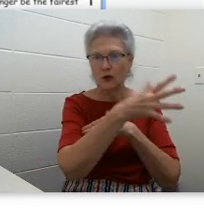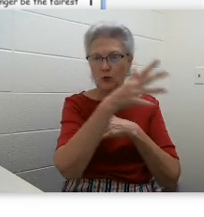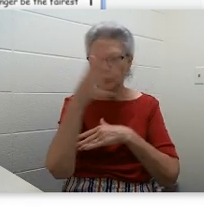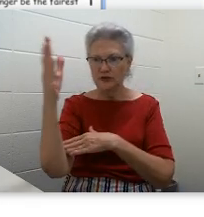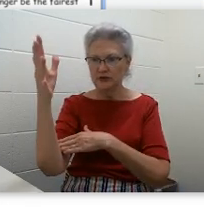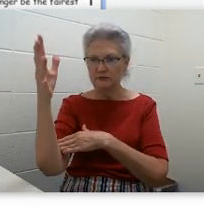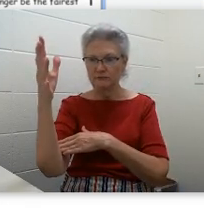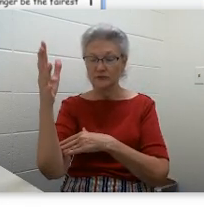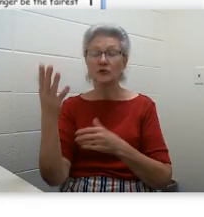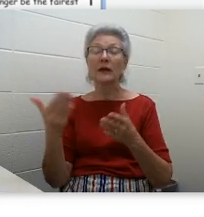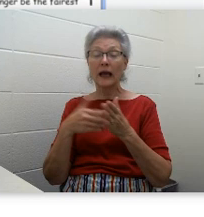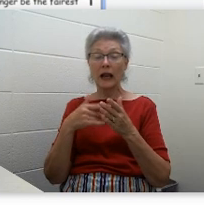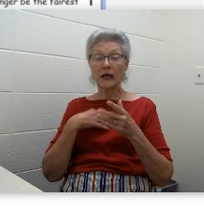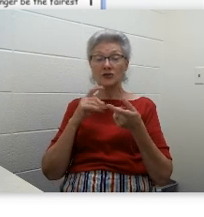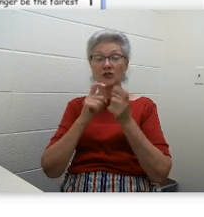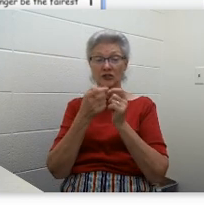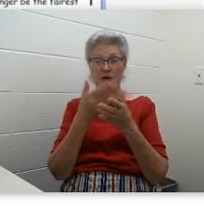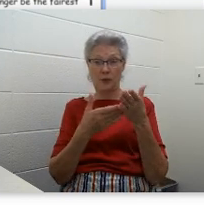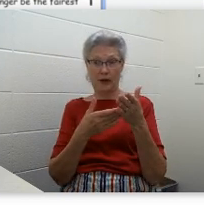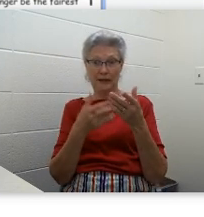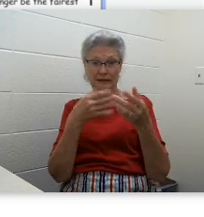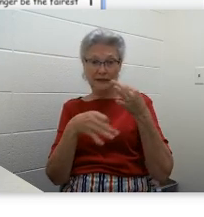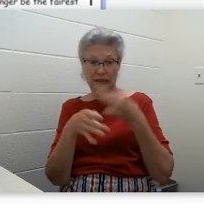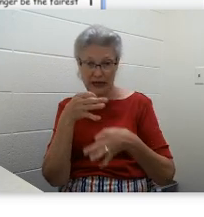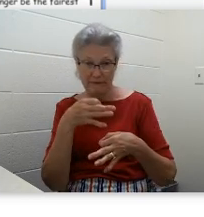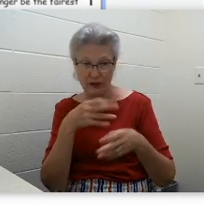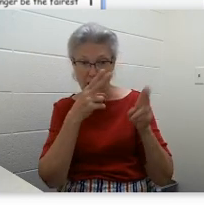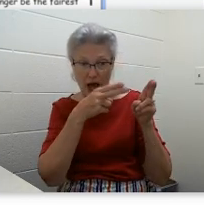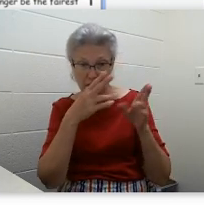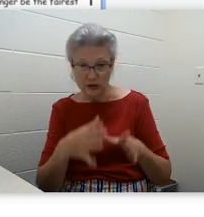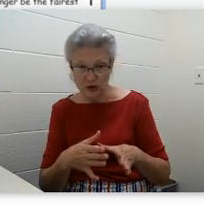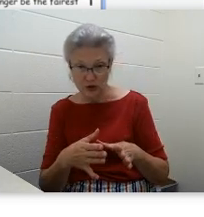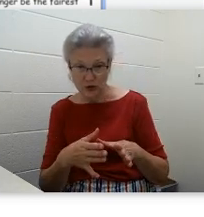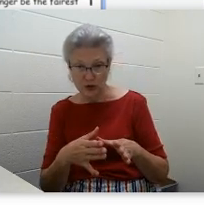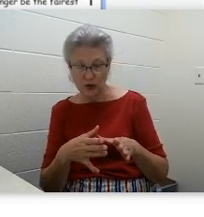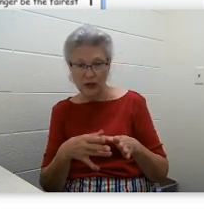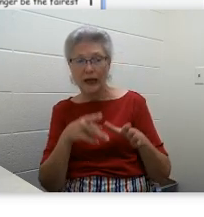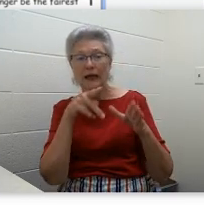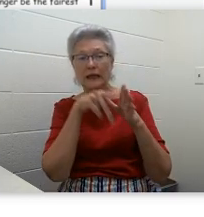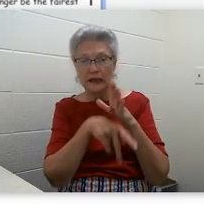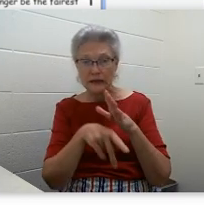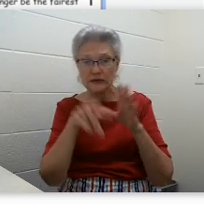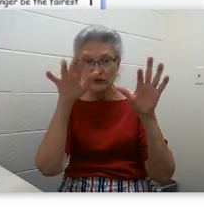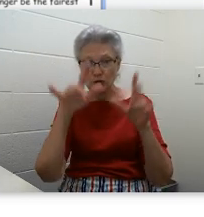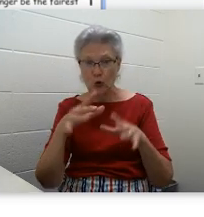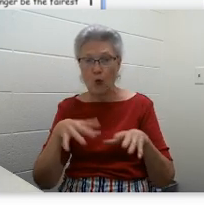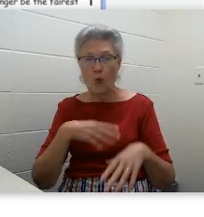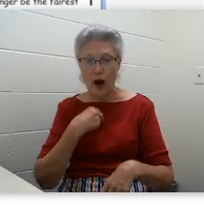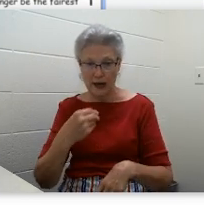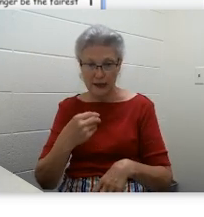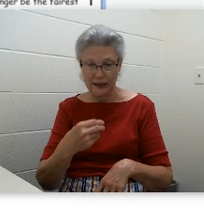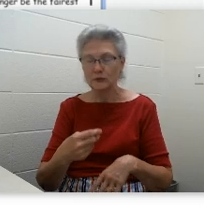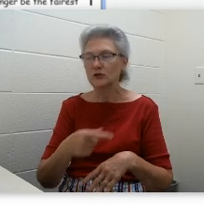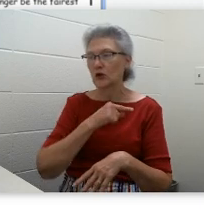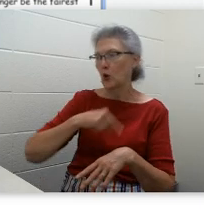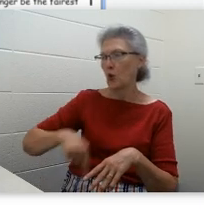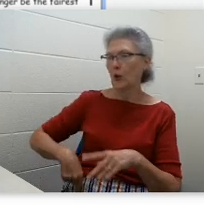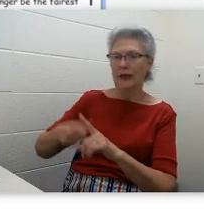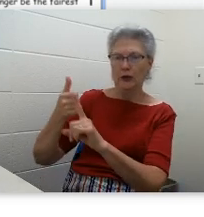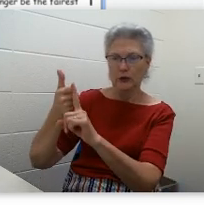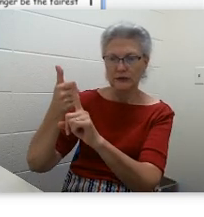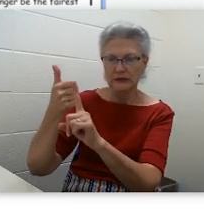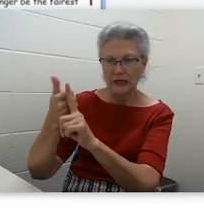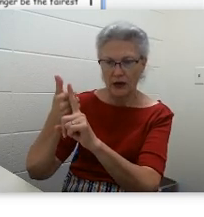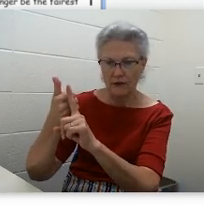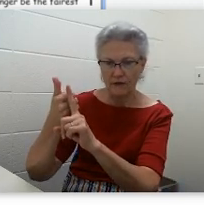I changed the part where instead of having the huntsman kind of get rid of Snow White, it was the queen that I